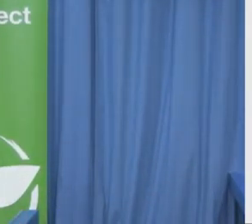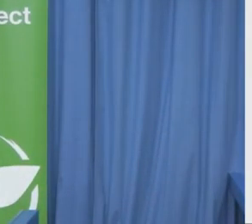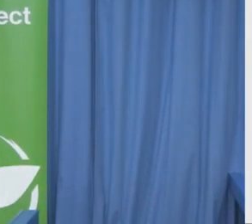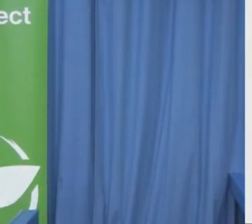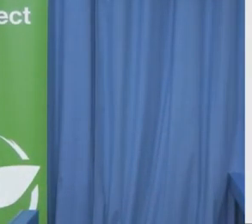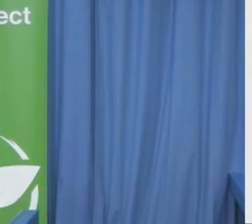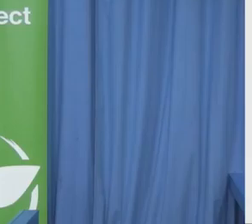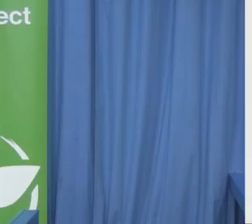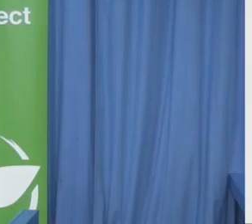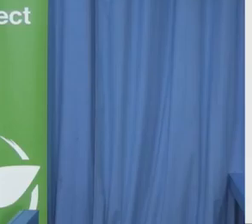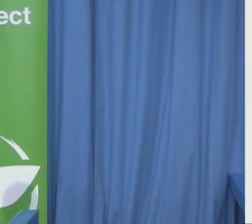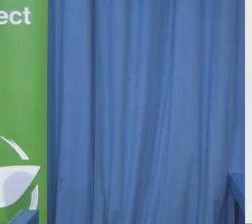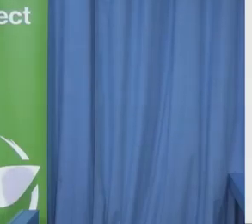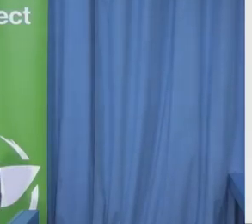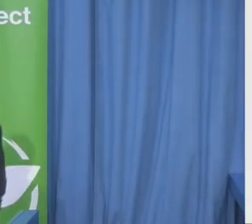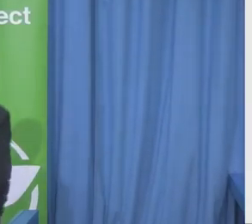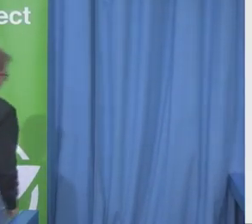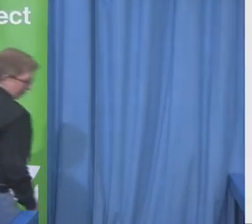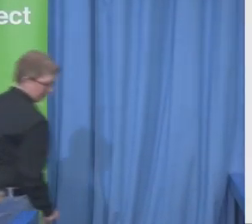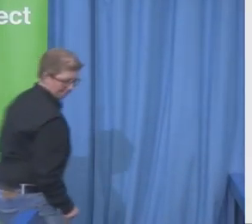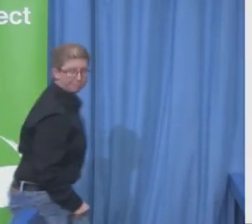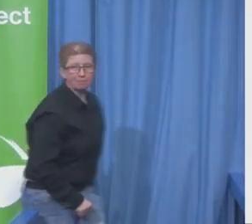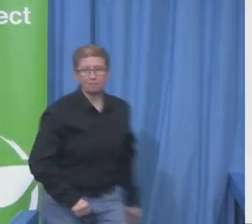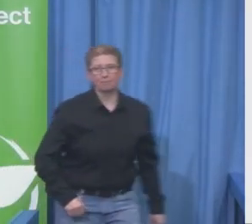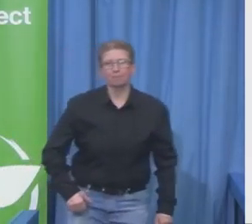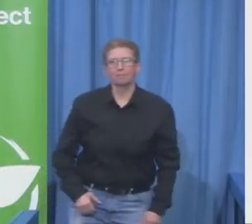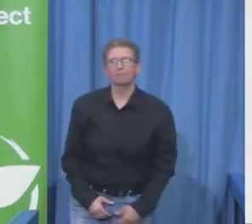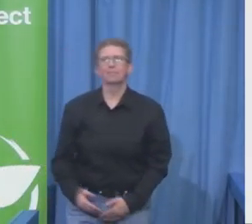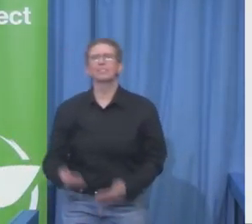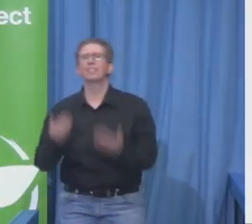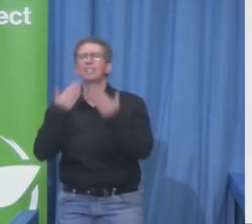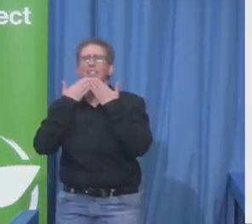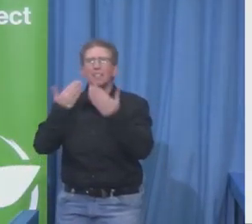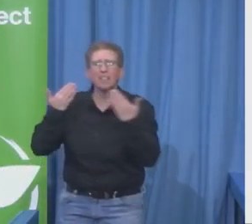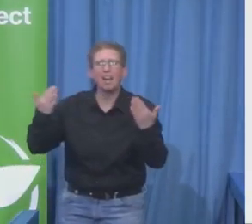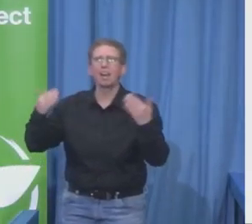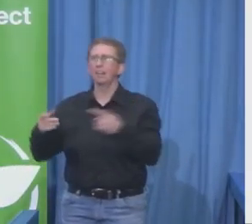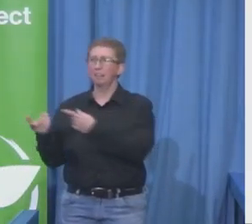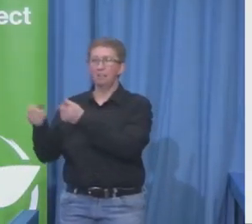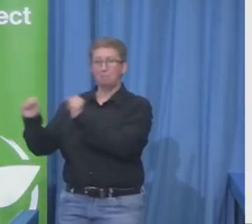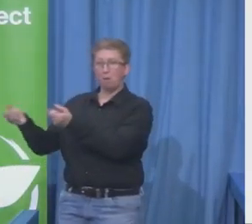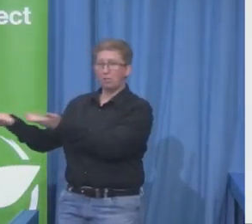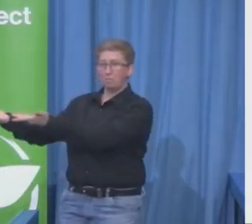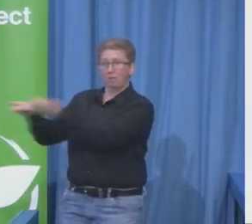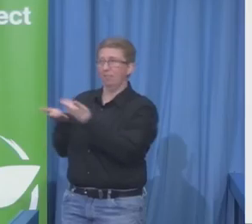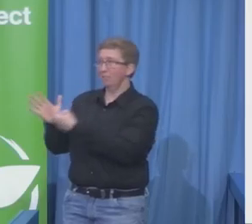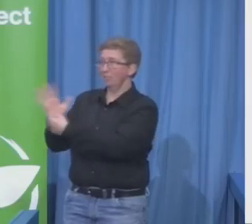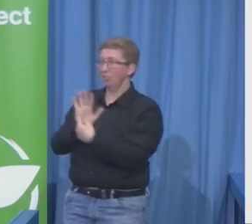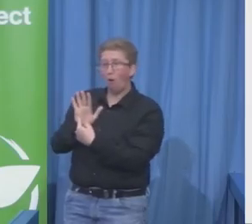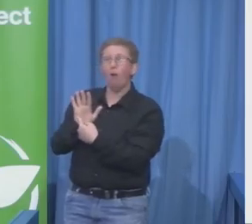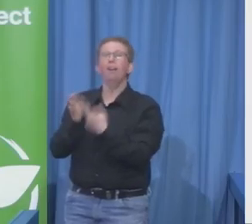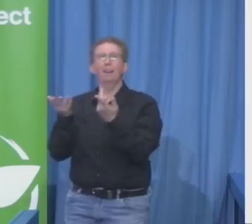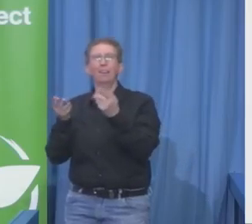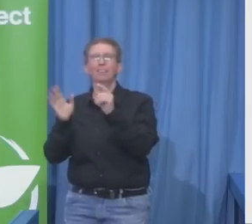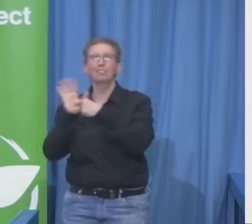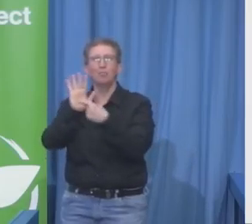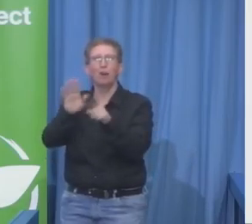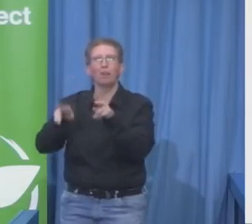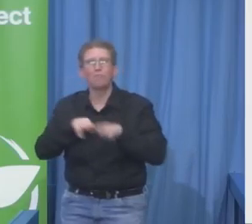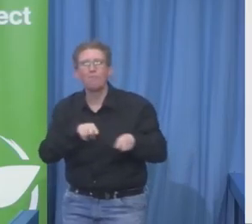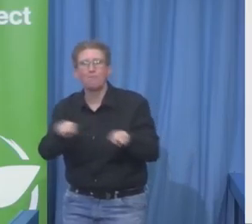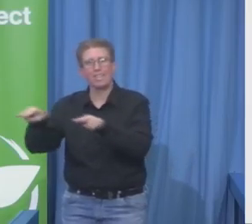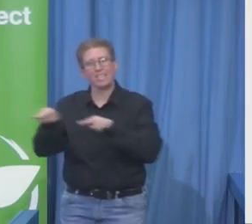Thank you, Hector, and it was great that we actually got the opportunity to see that video, so thank you. Thanks for sharing your personal story and for the stories of Becky